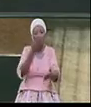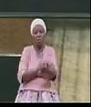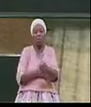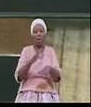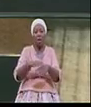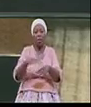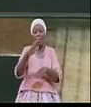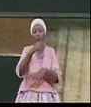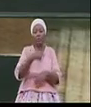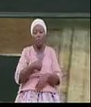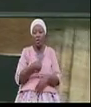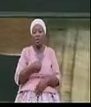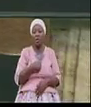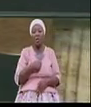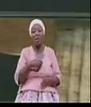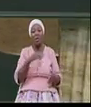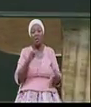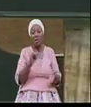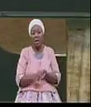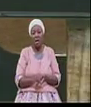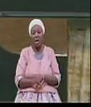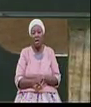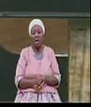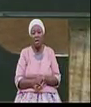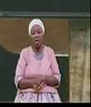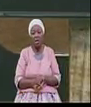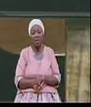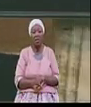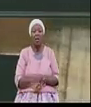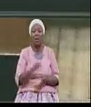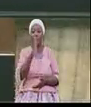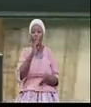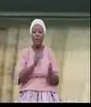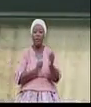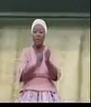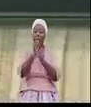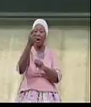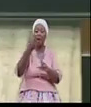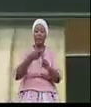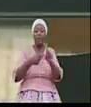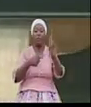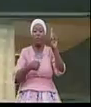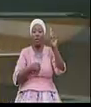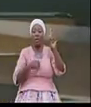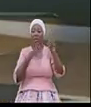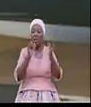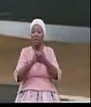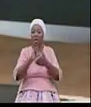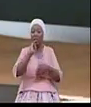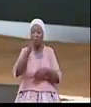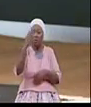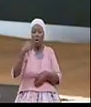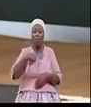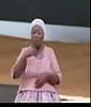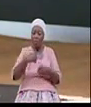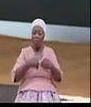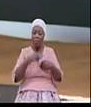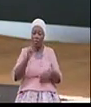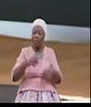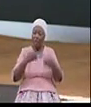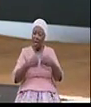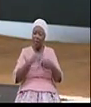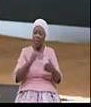me, that be far from me. That's why we have to have definite discipline on our